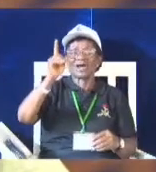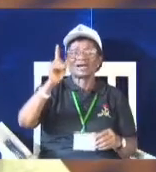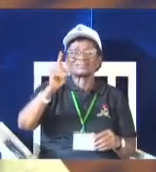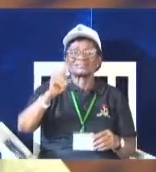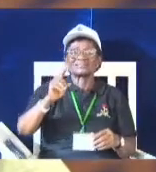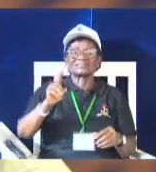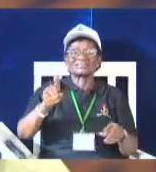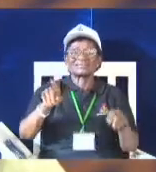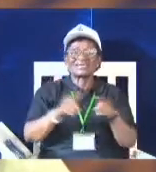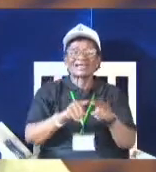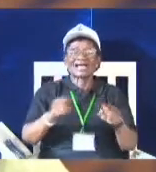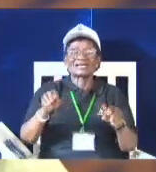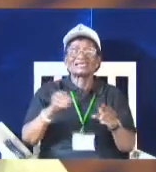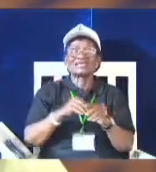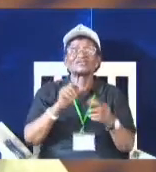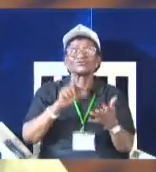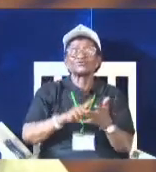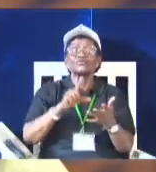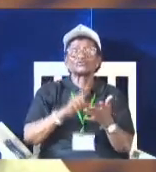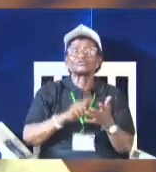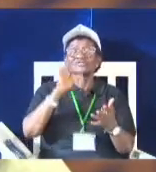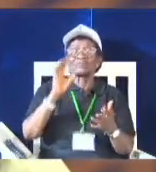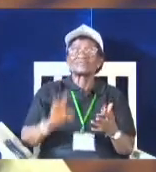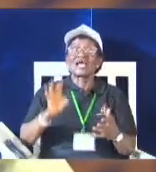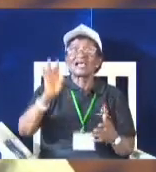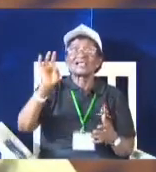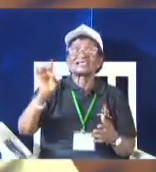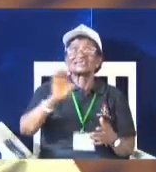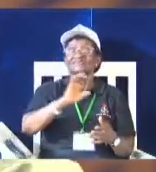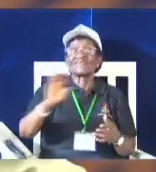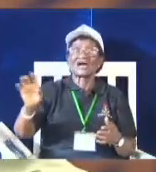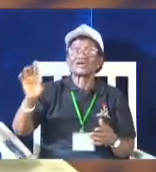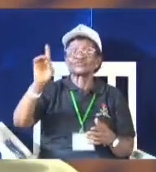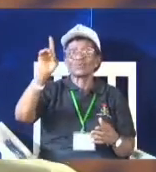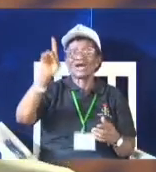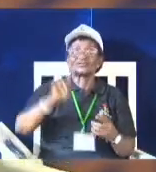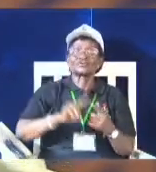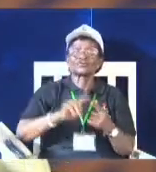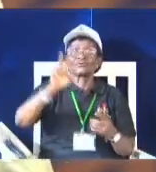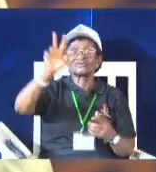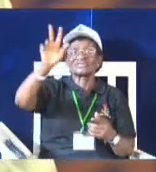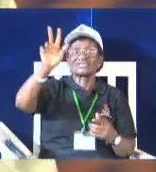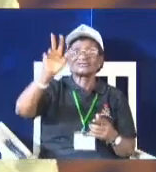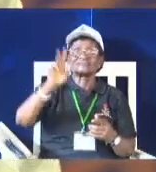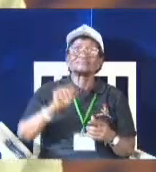Like in Luke chapter 8, from verse 1 to 3. Luke 8, 1 to 3.